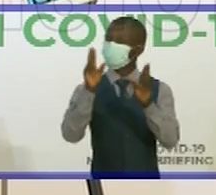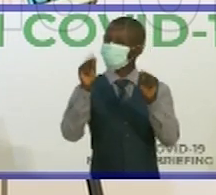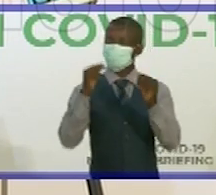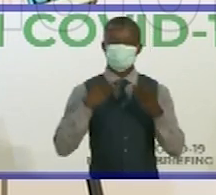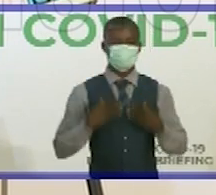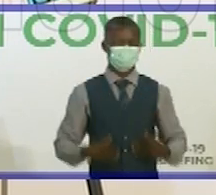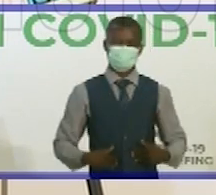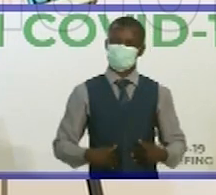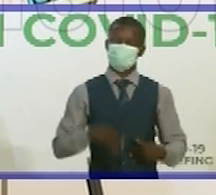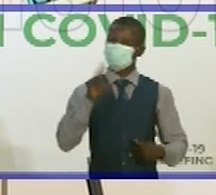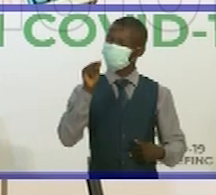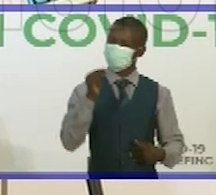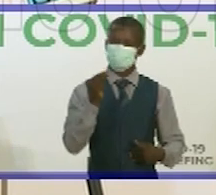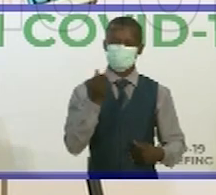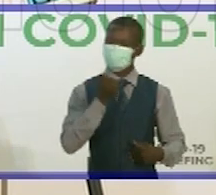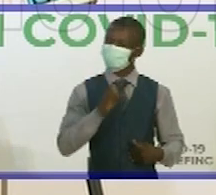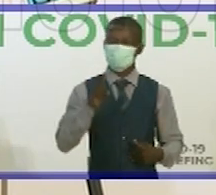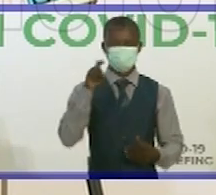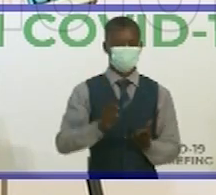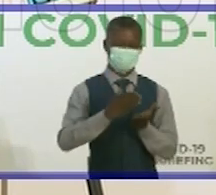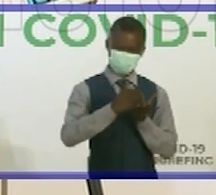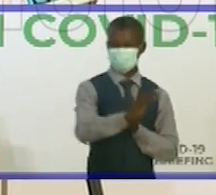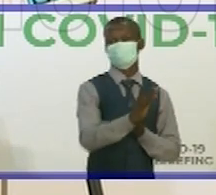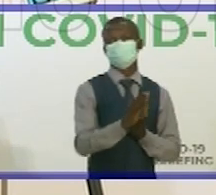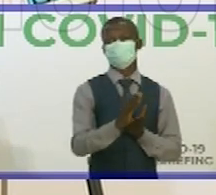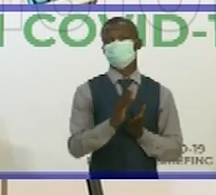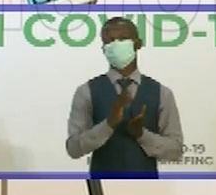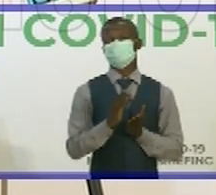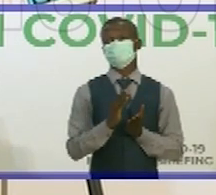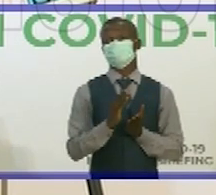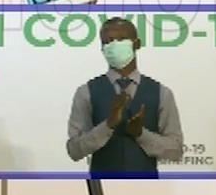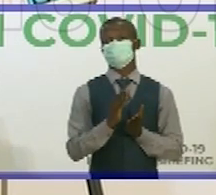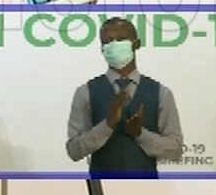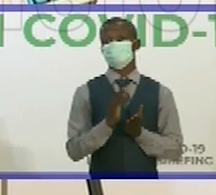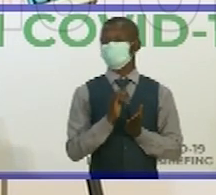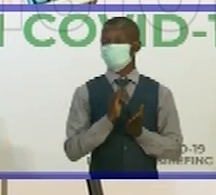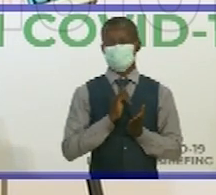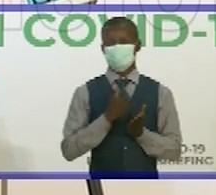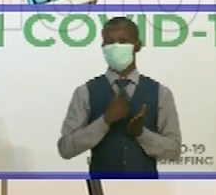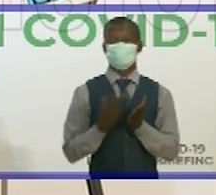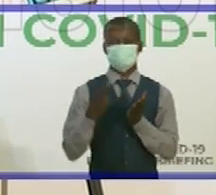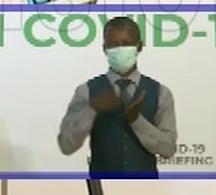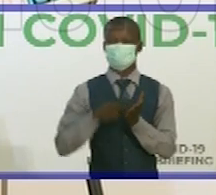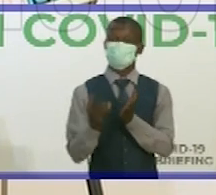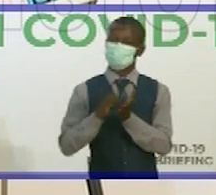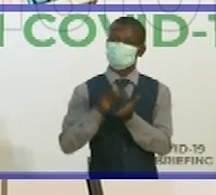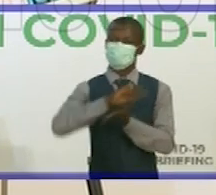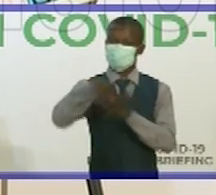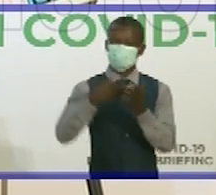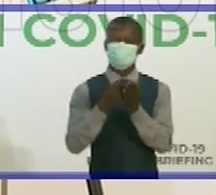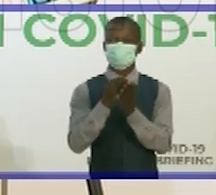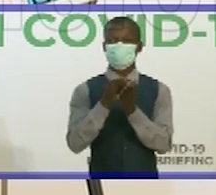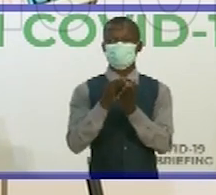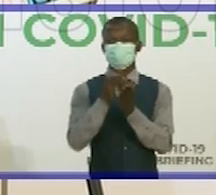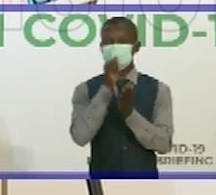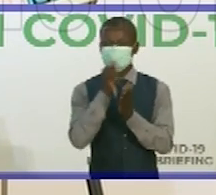rejected. We are going to repeat that with private hospitals. We are preparing the grounds for that to call private hospitals and also speak to them on